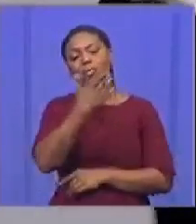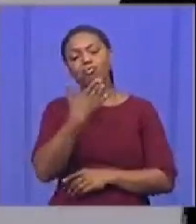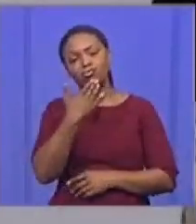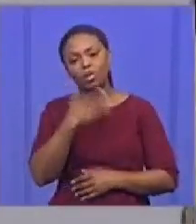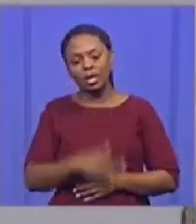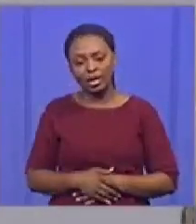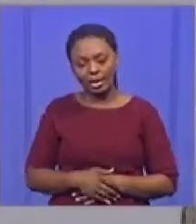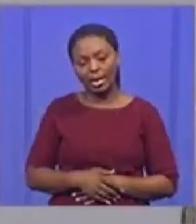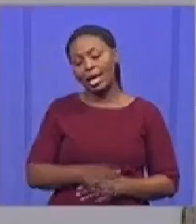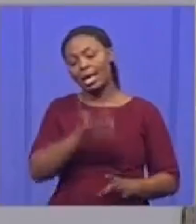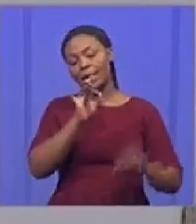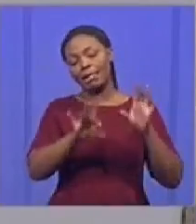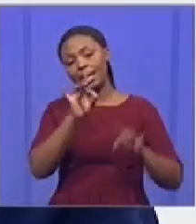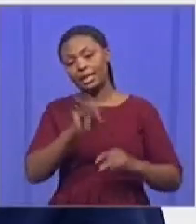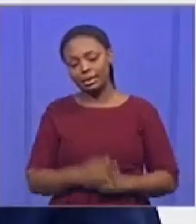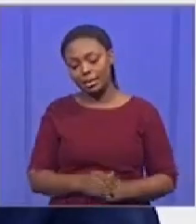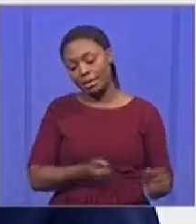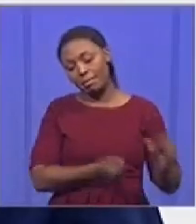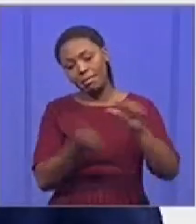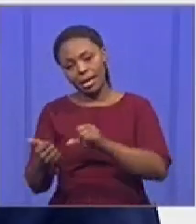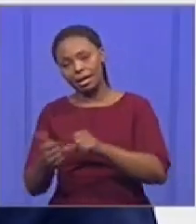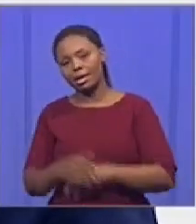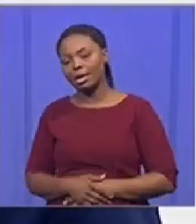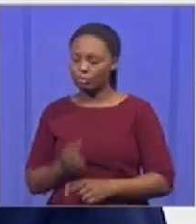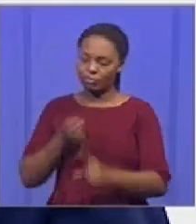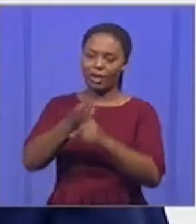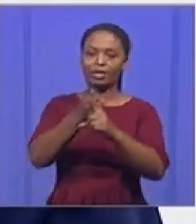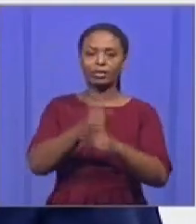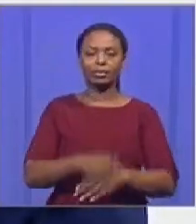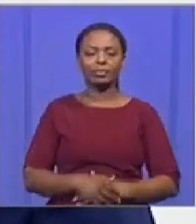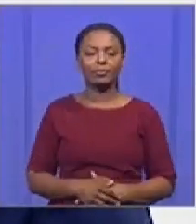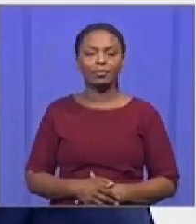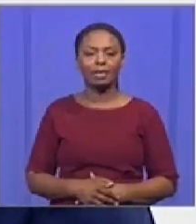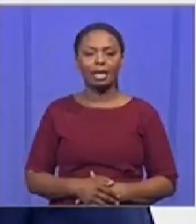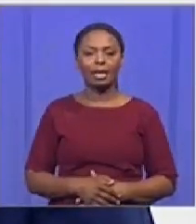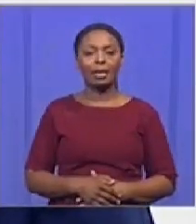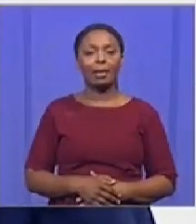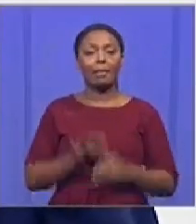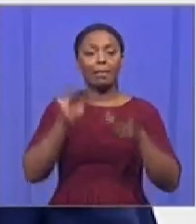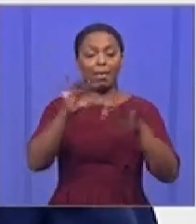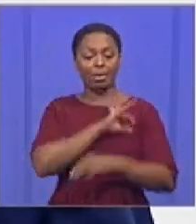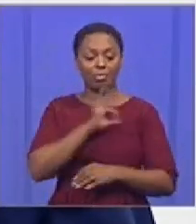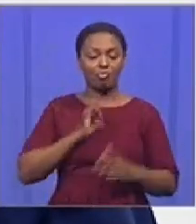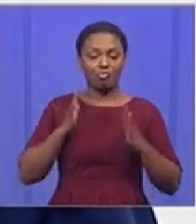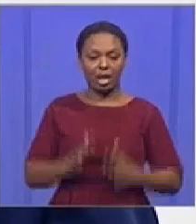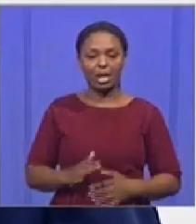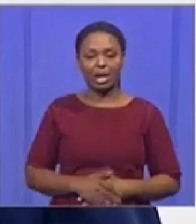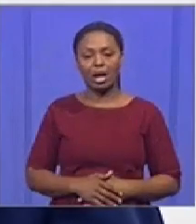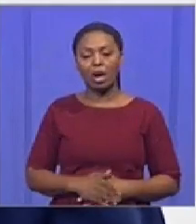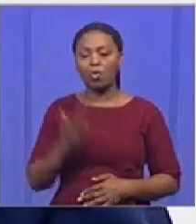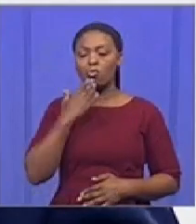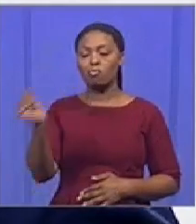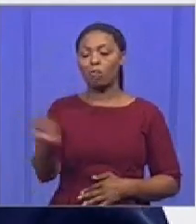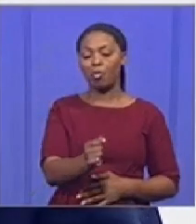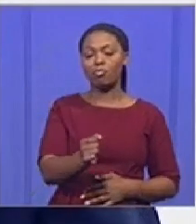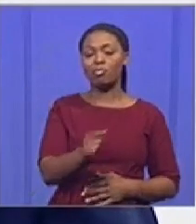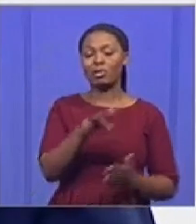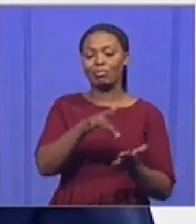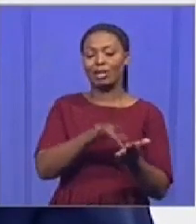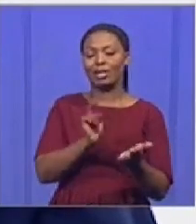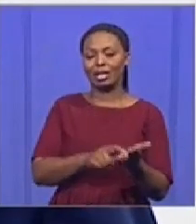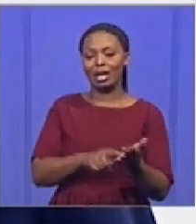to eliminate them, to come back and to fight. So the puppet mayor who's been installed in this chair, who's going to be